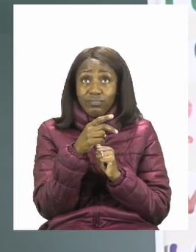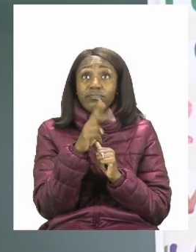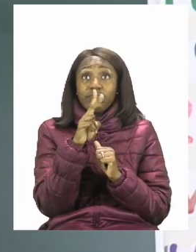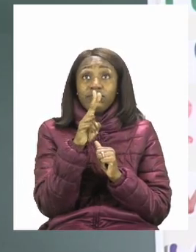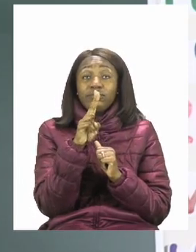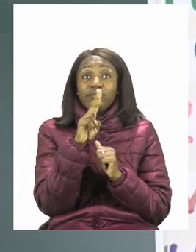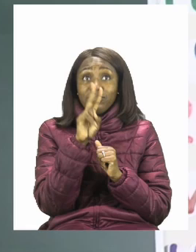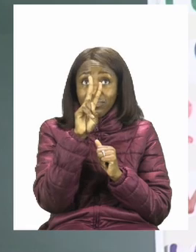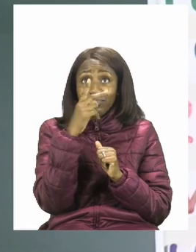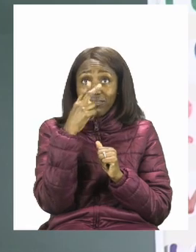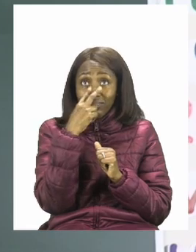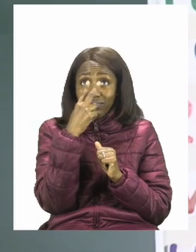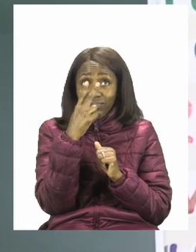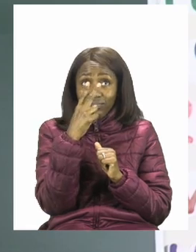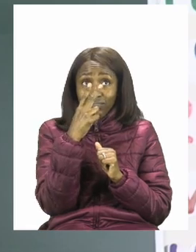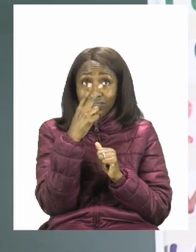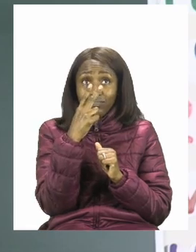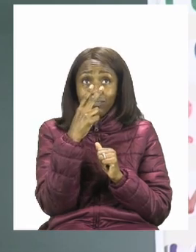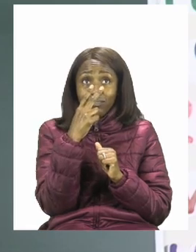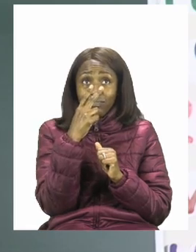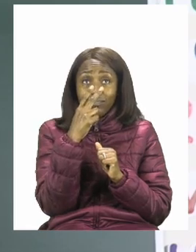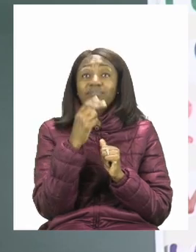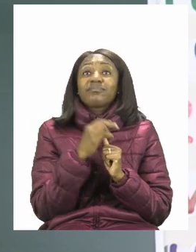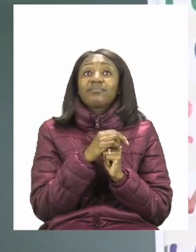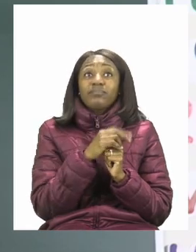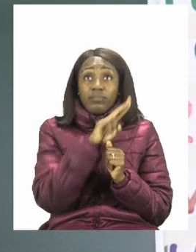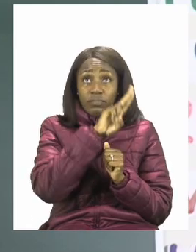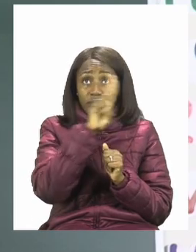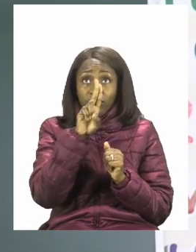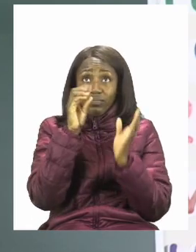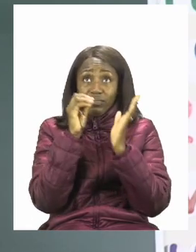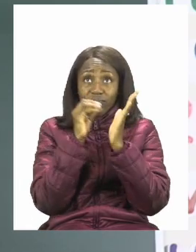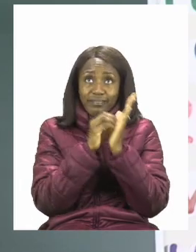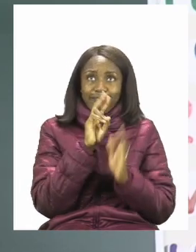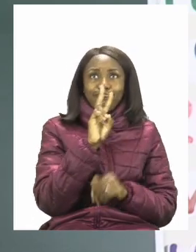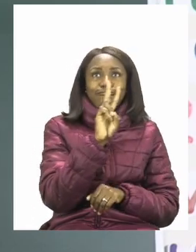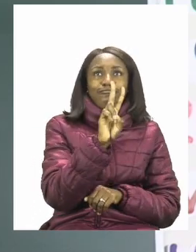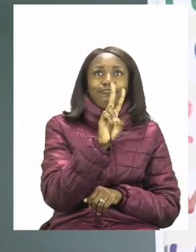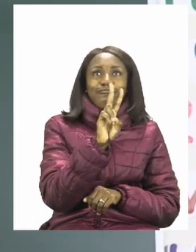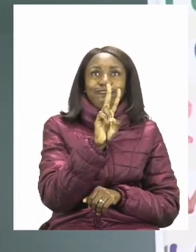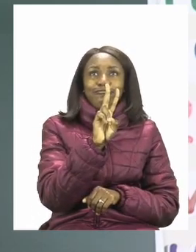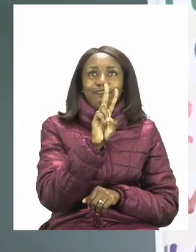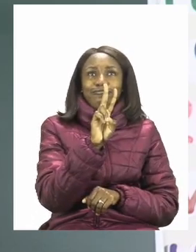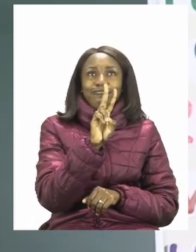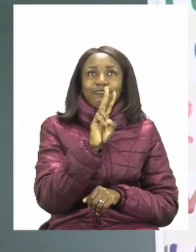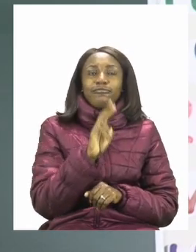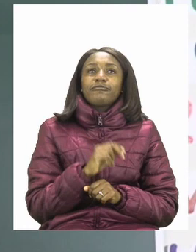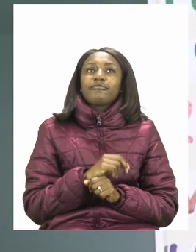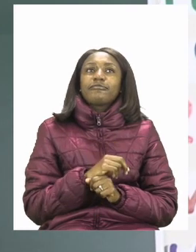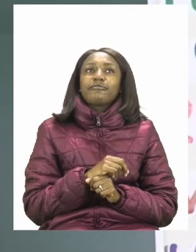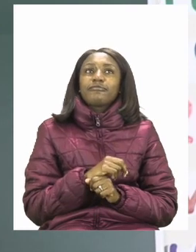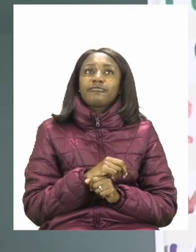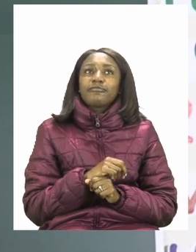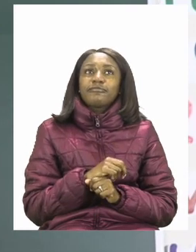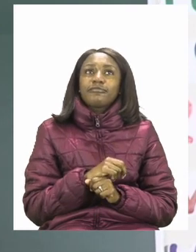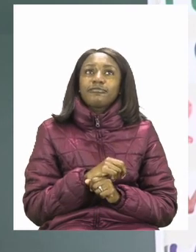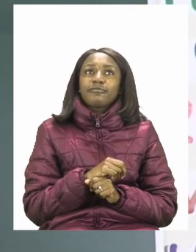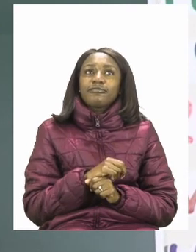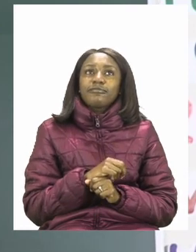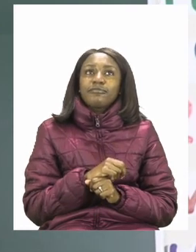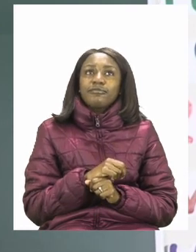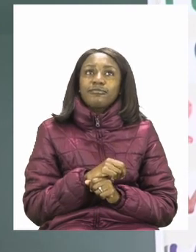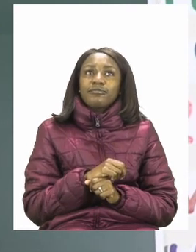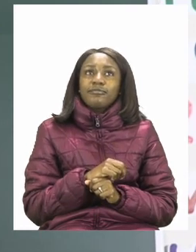hundredths. Okay, so for my hundredths, I have the number 2. So what you can do is you